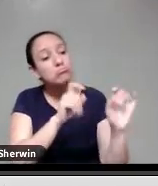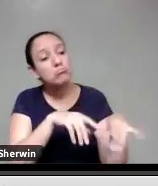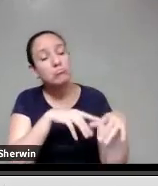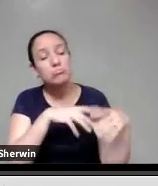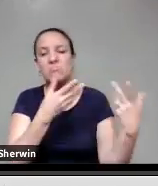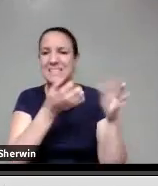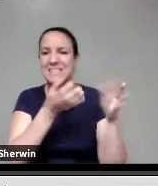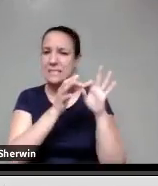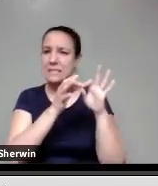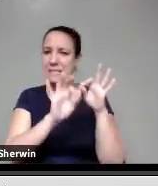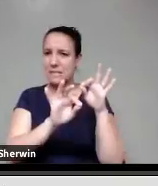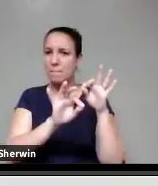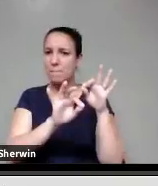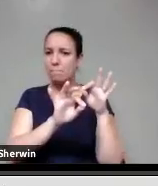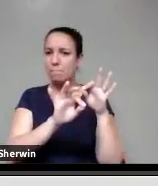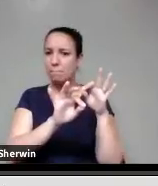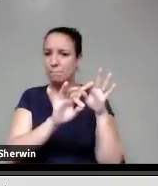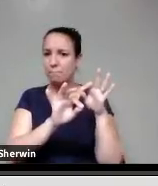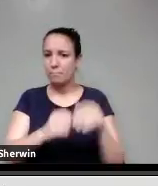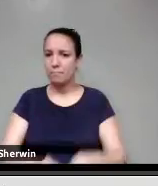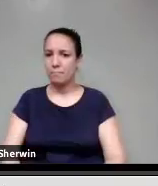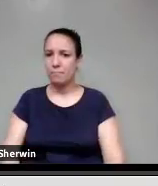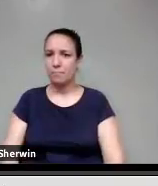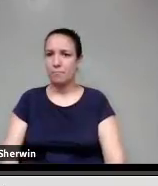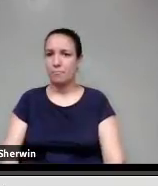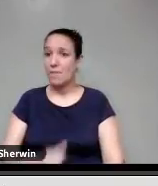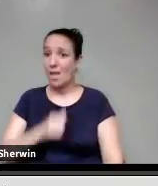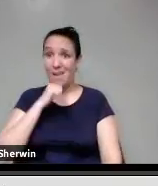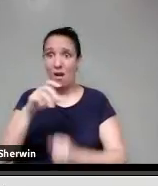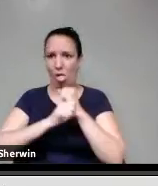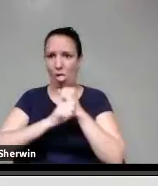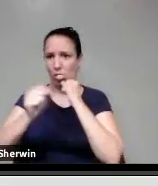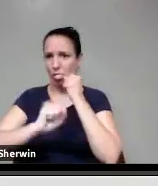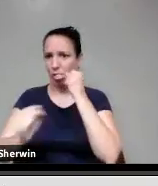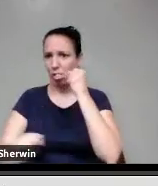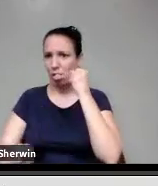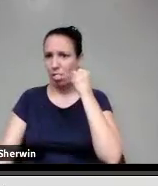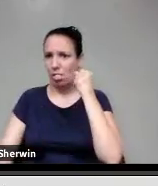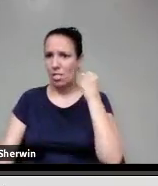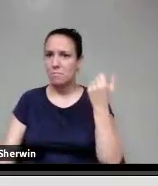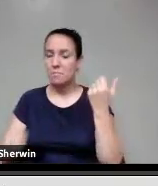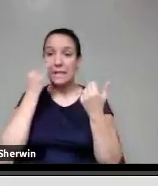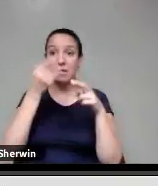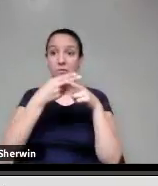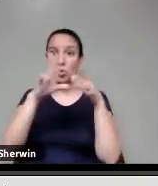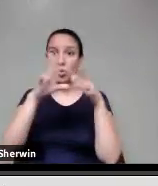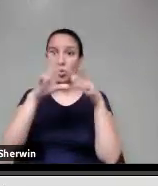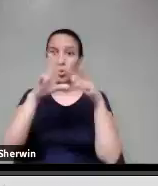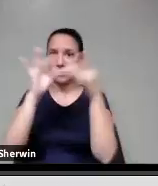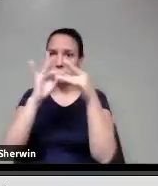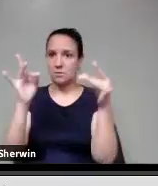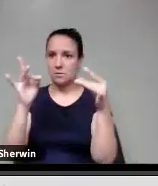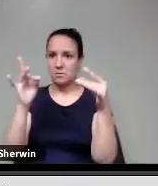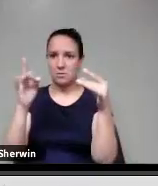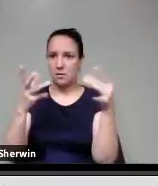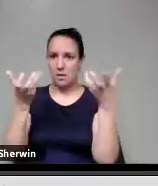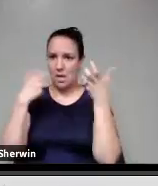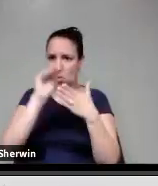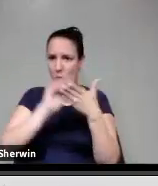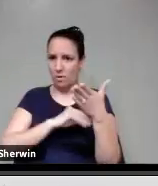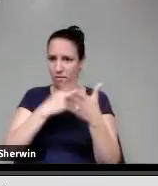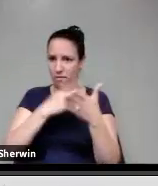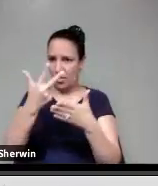out, not excessively wordy and not excessively long. Even if they're short statements, they don't want to fill out 3 pages. When I get